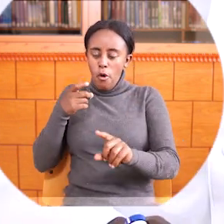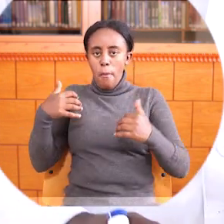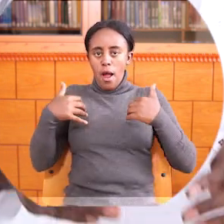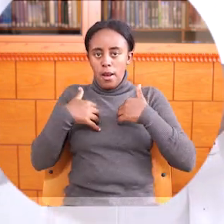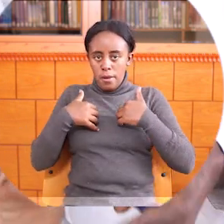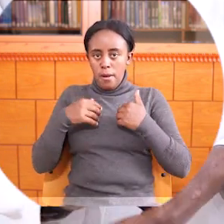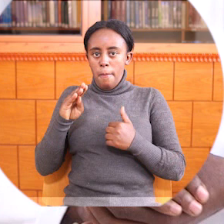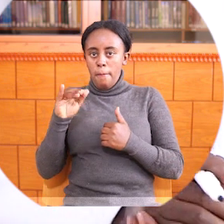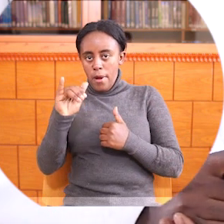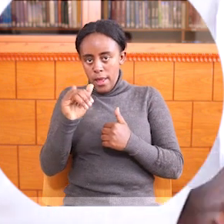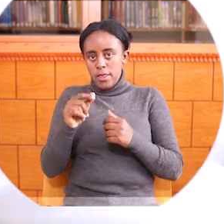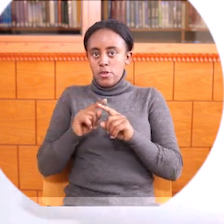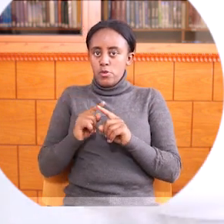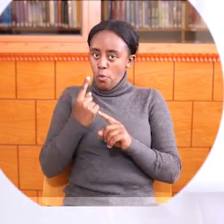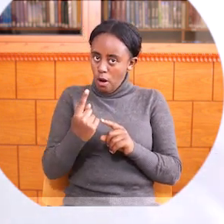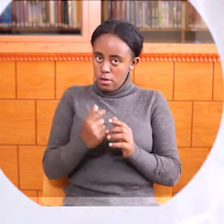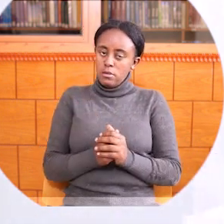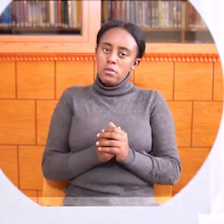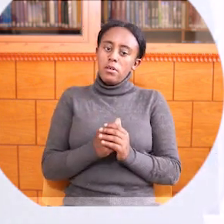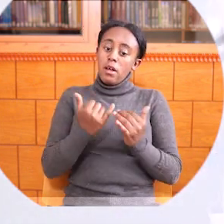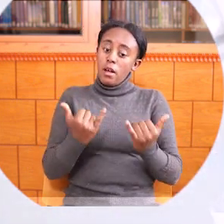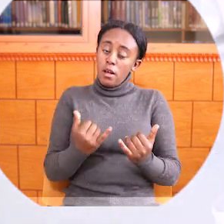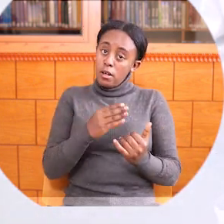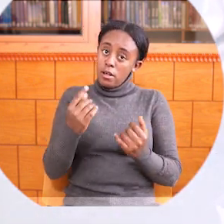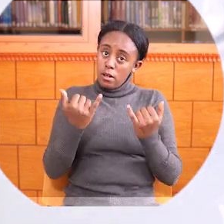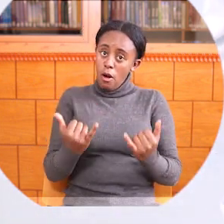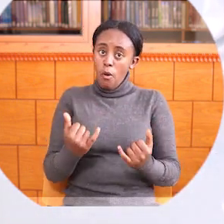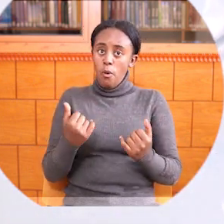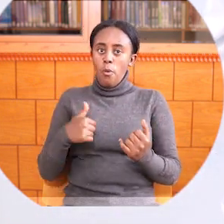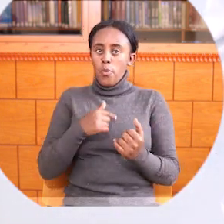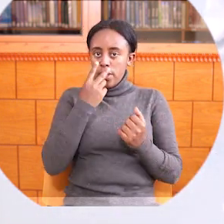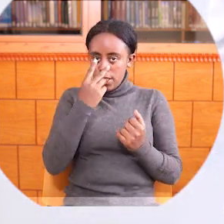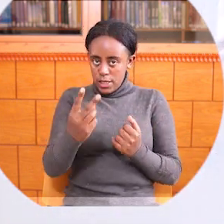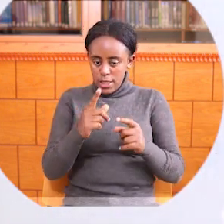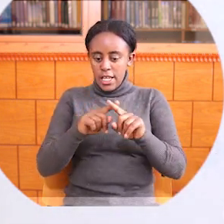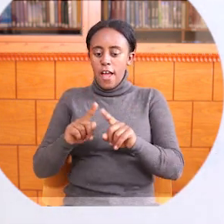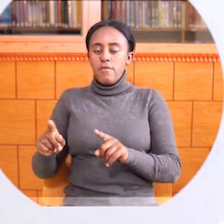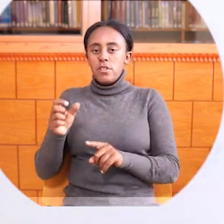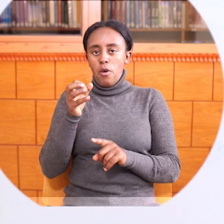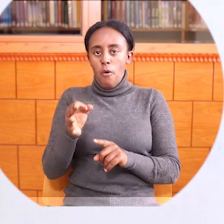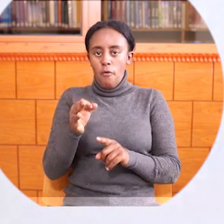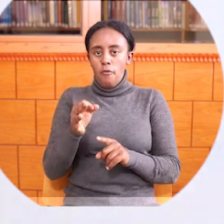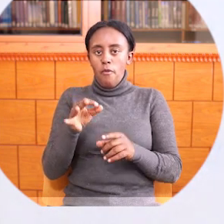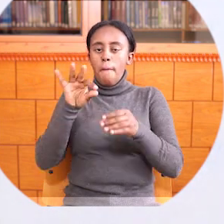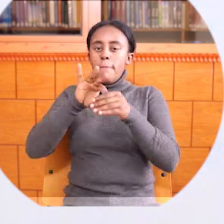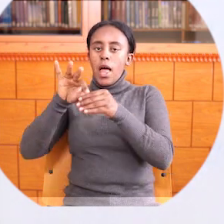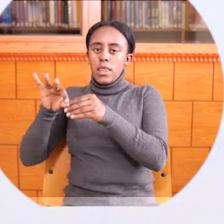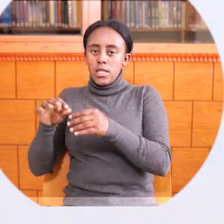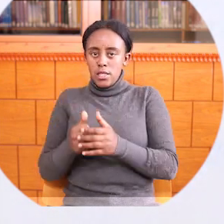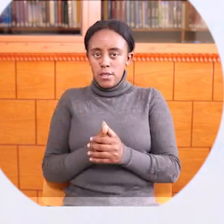animals by this one. And now we see the diversity of plants.